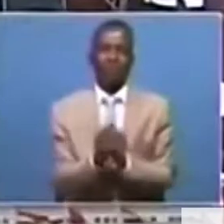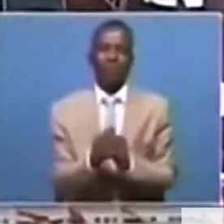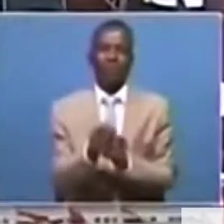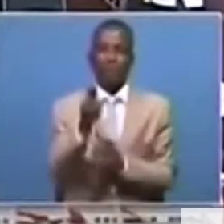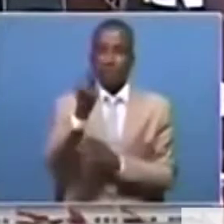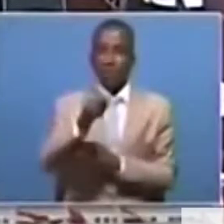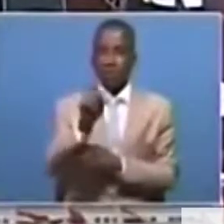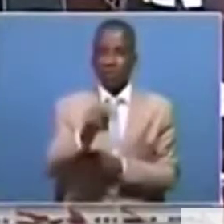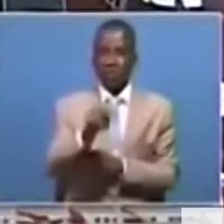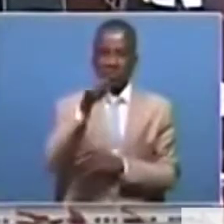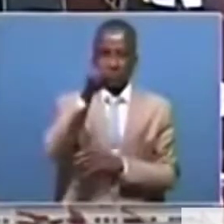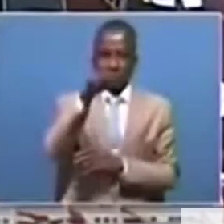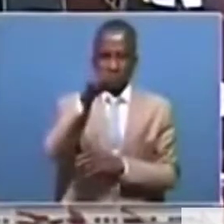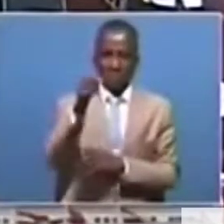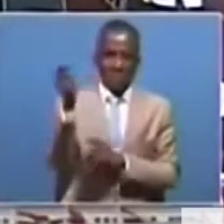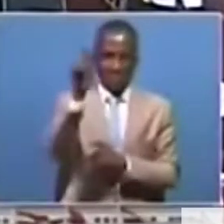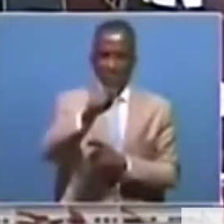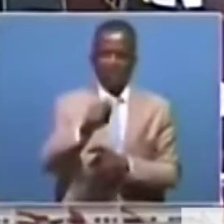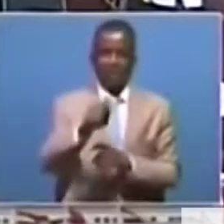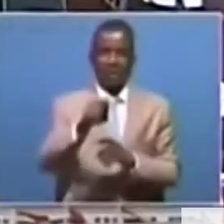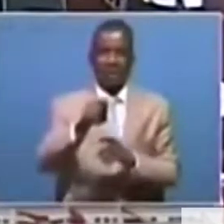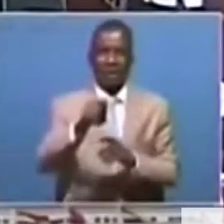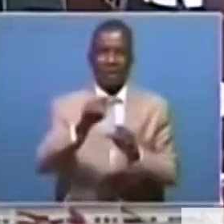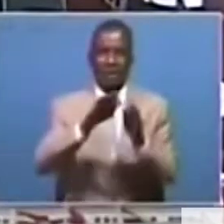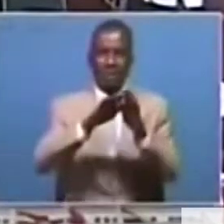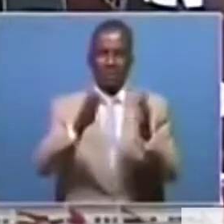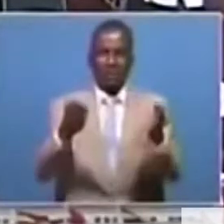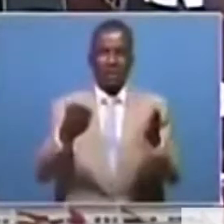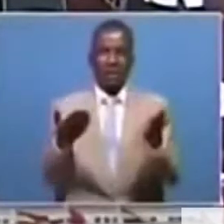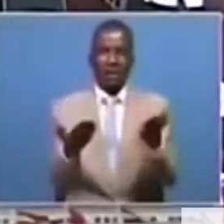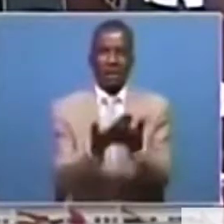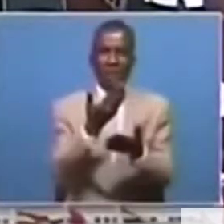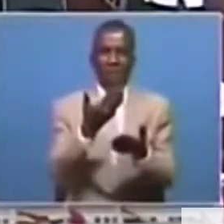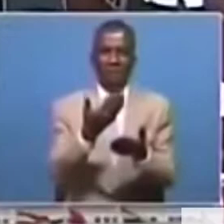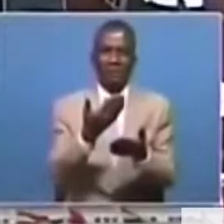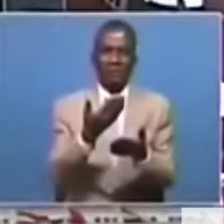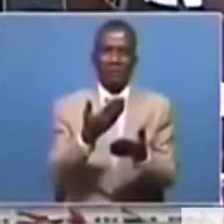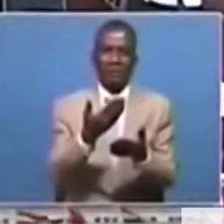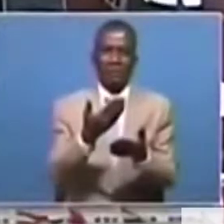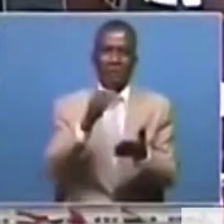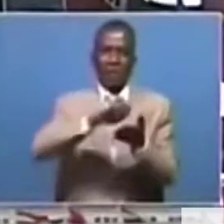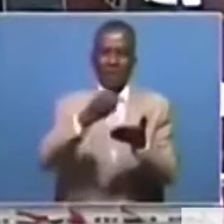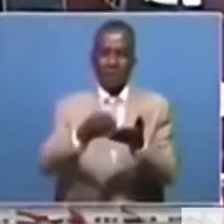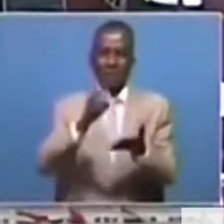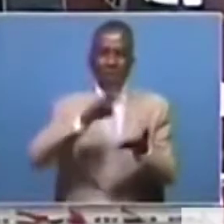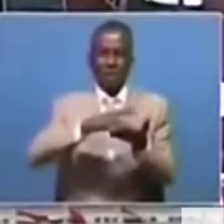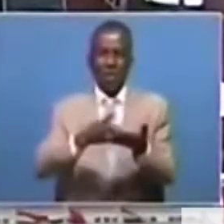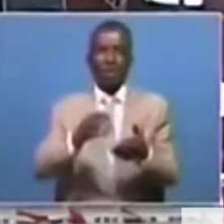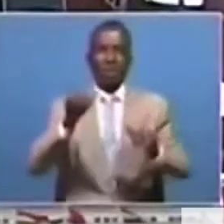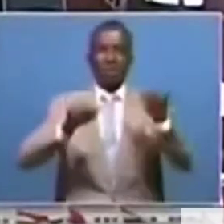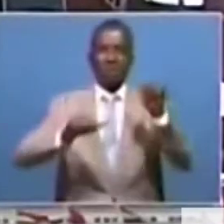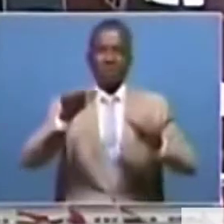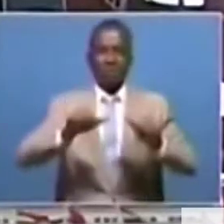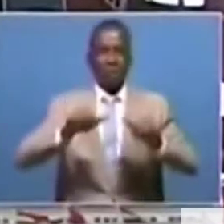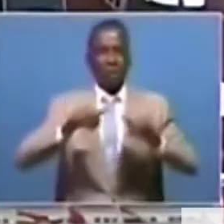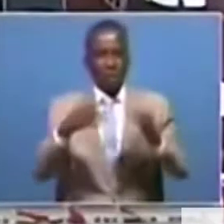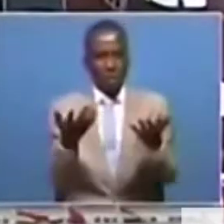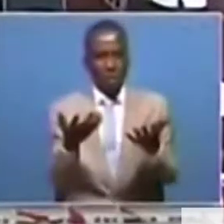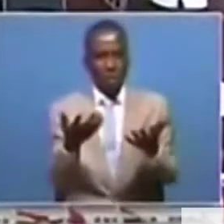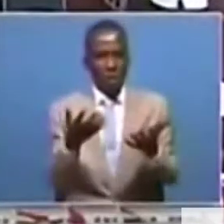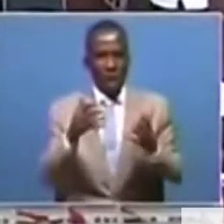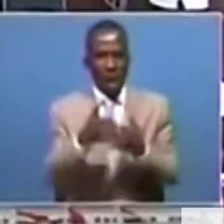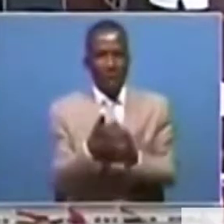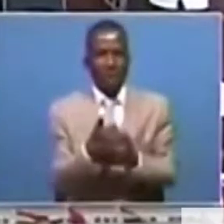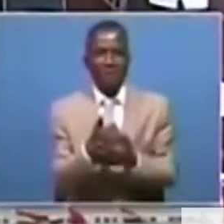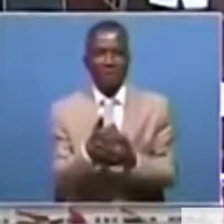the petitioner to call further or fresh evidence to clarify anything, be it a doubt or a point raised in the testimony of the